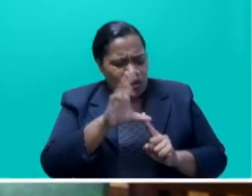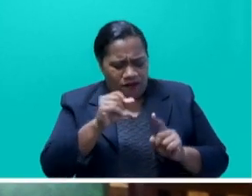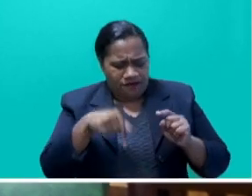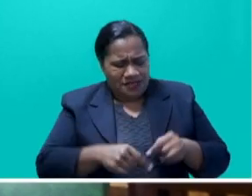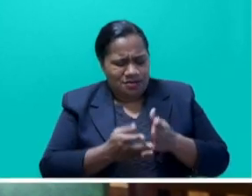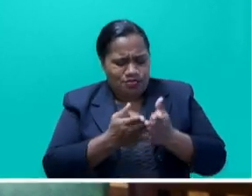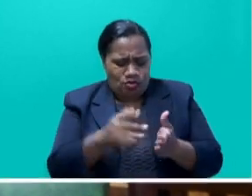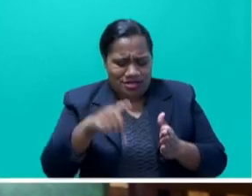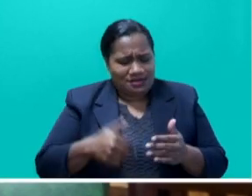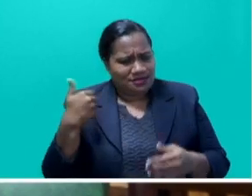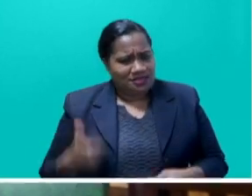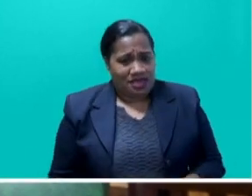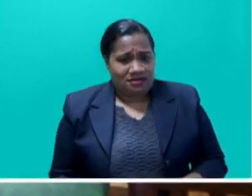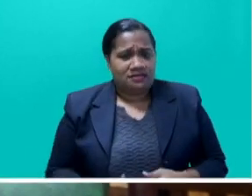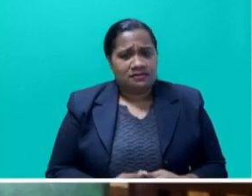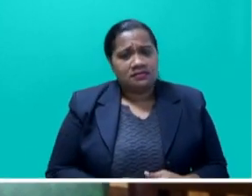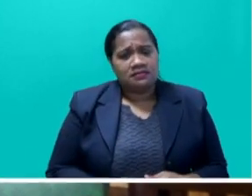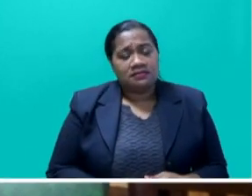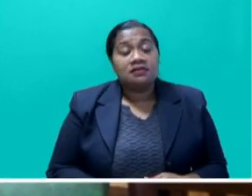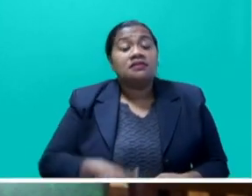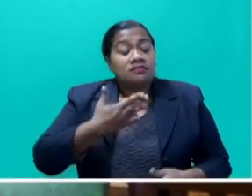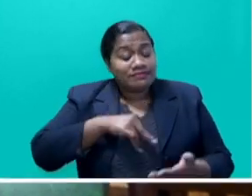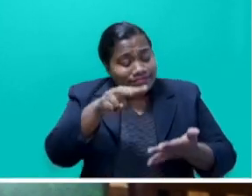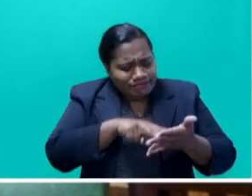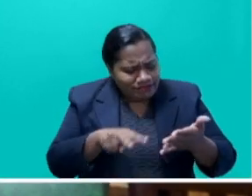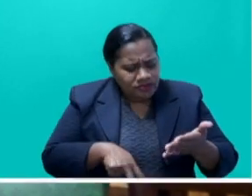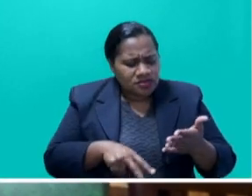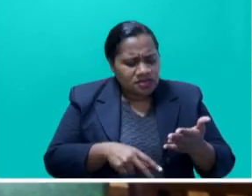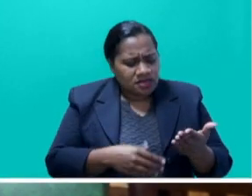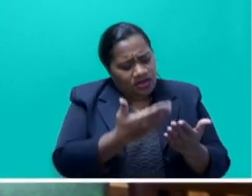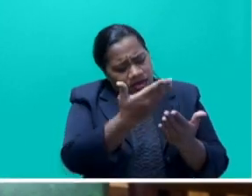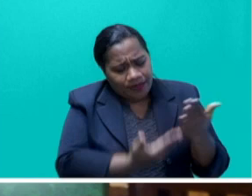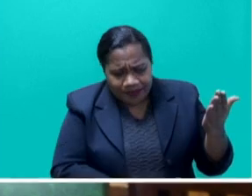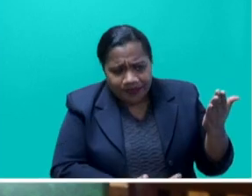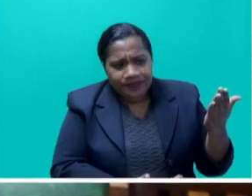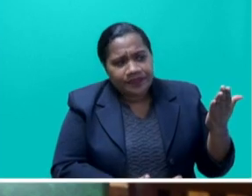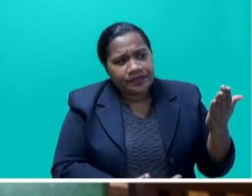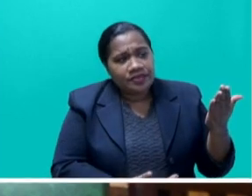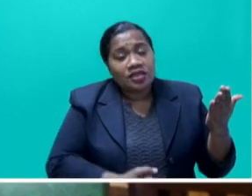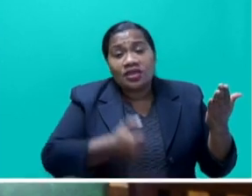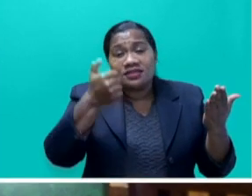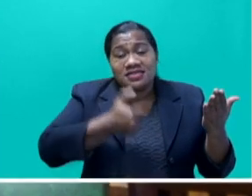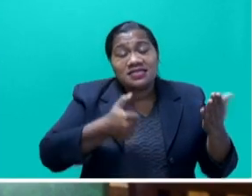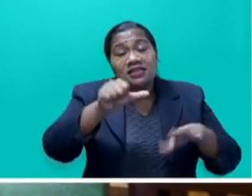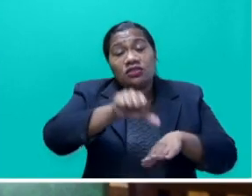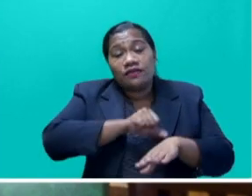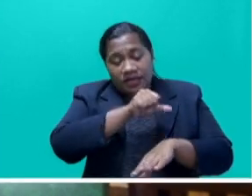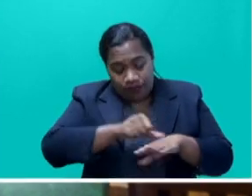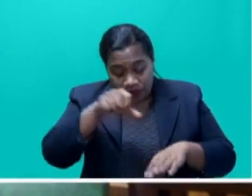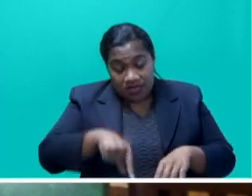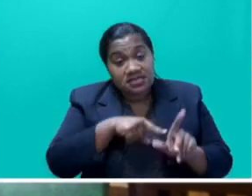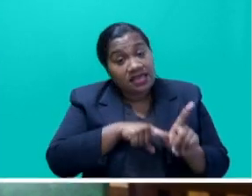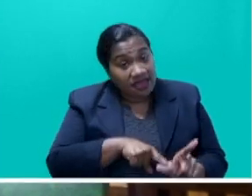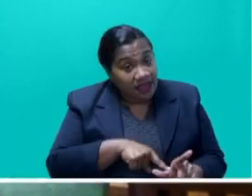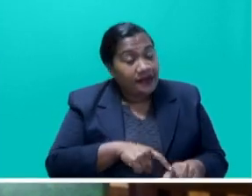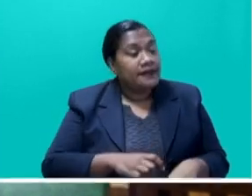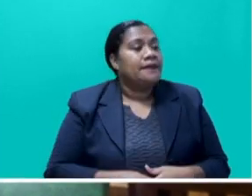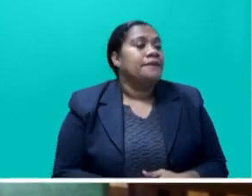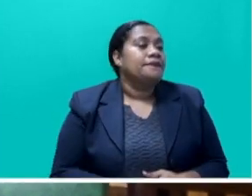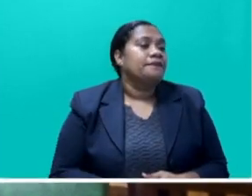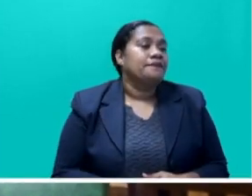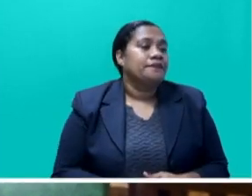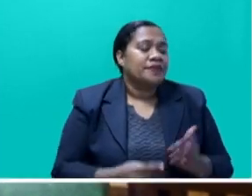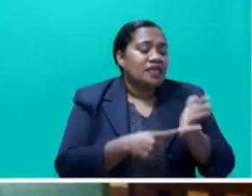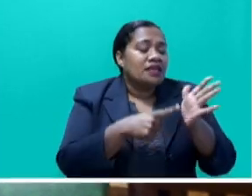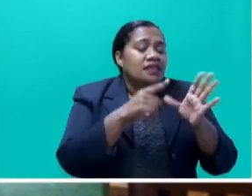Mr. Speaker, let me read the article from the two papers on the 16th of April this year.